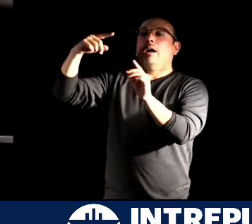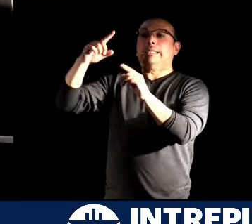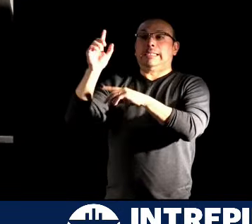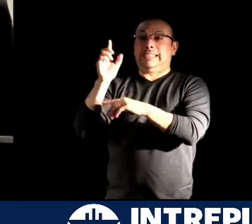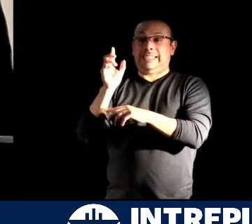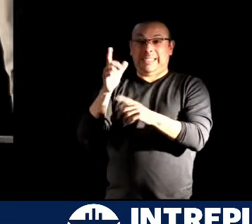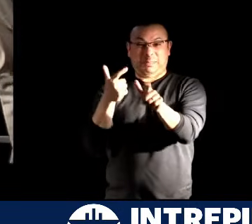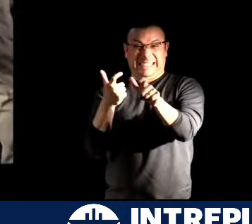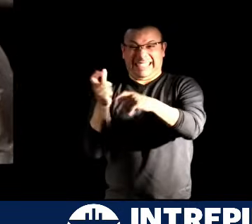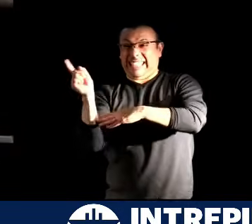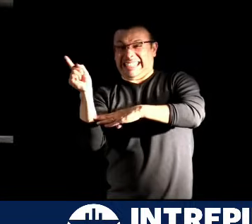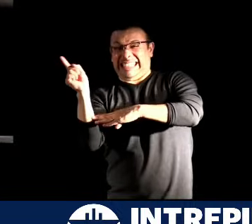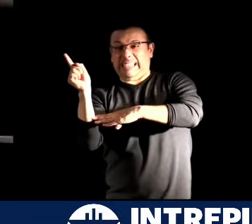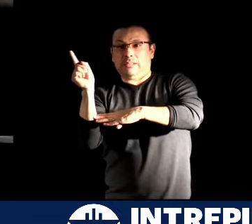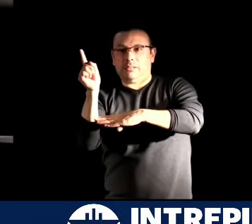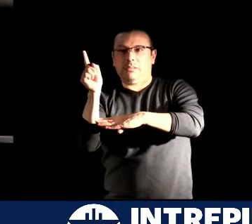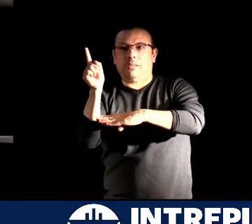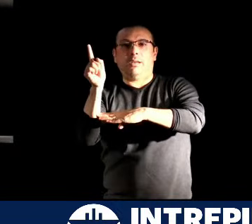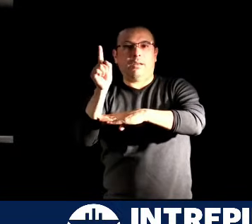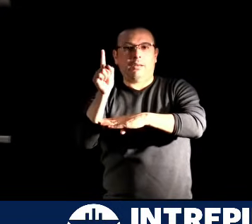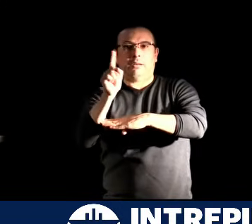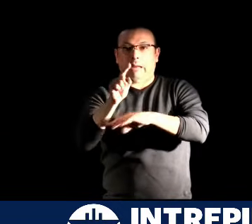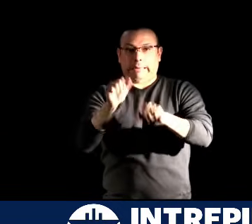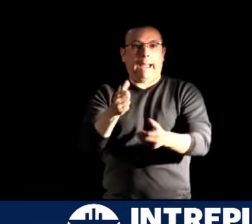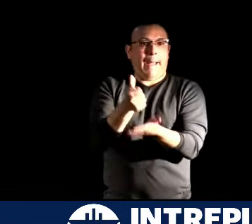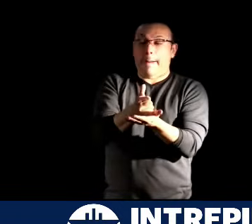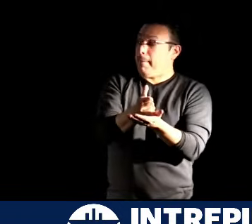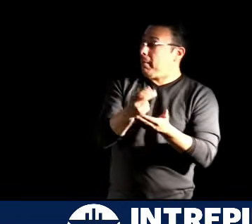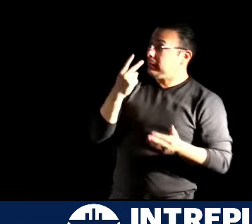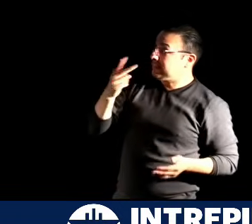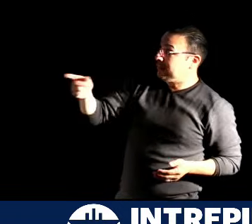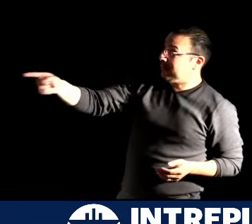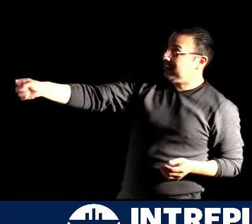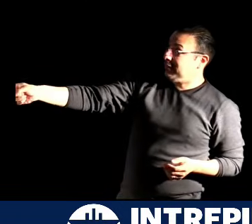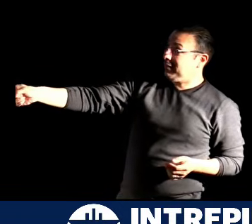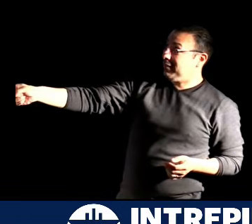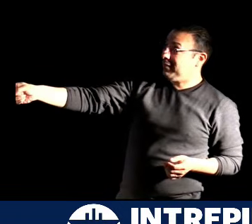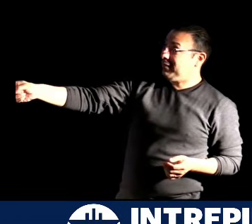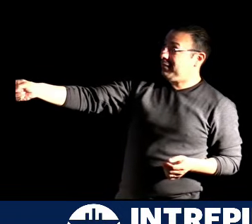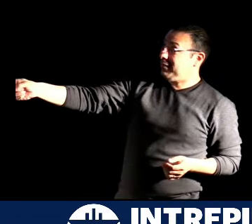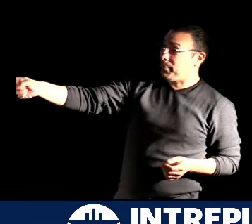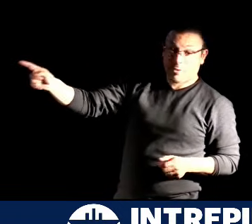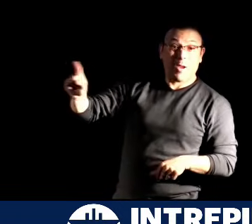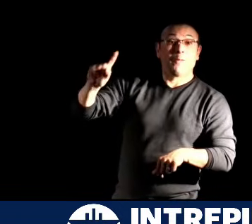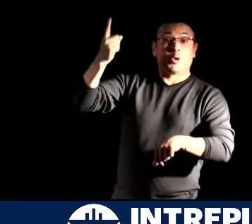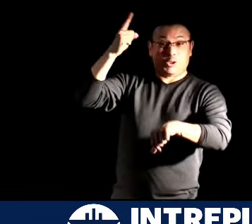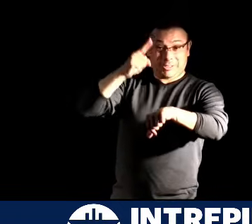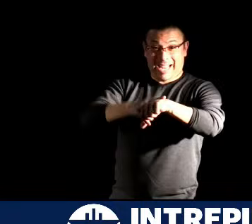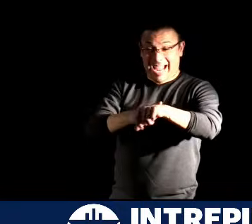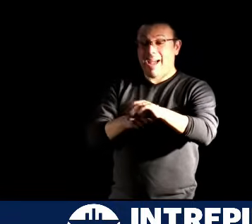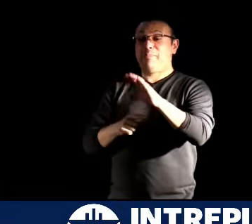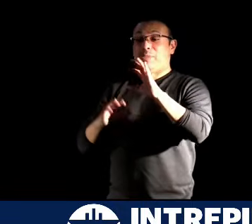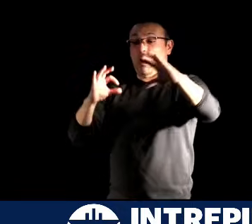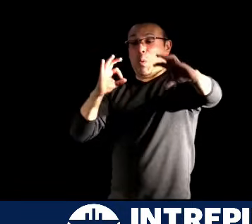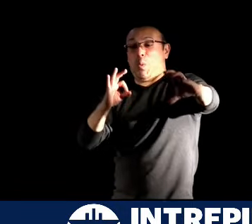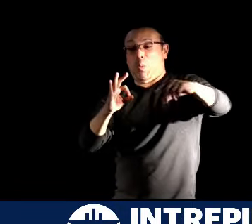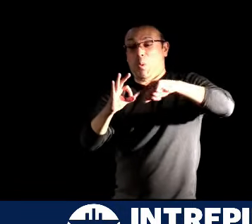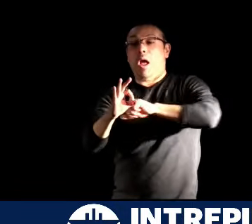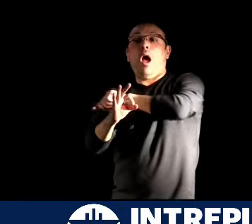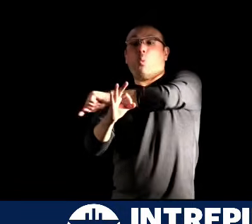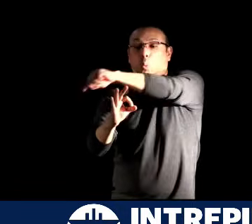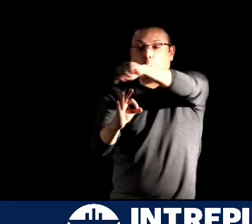Venus. And you can see here how far we were away. When we flew by Venus the first time, we got